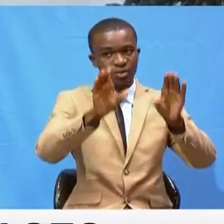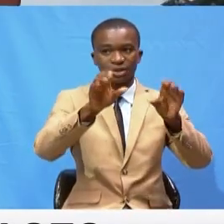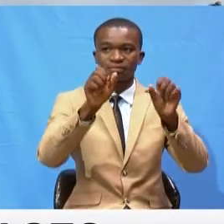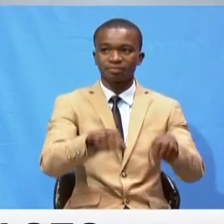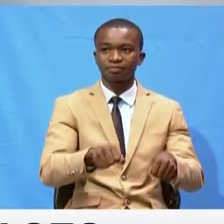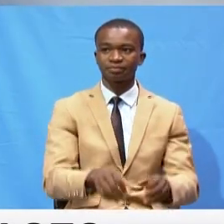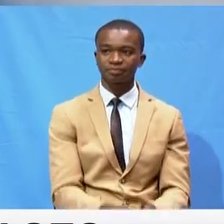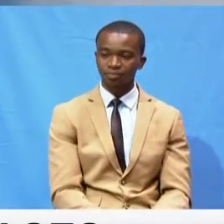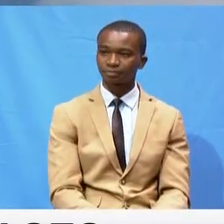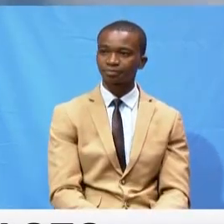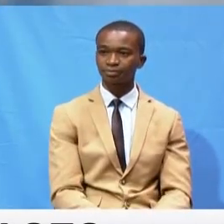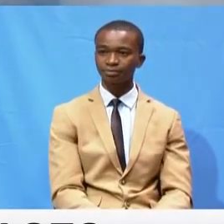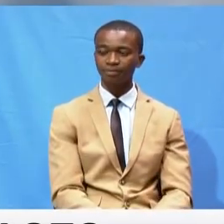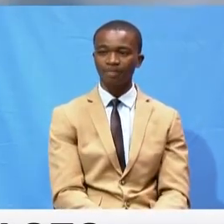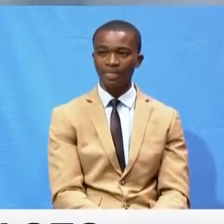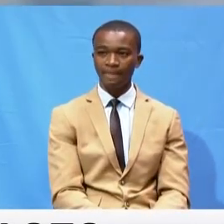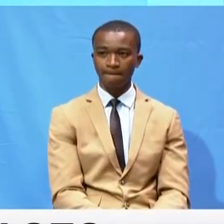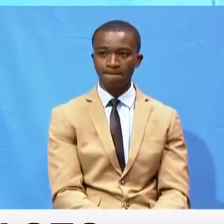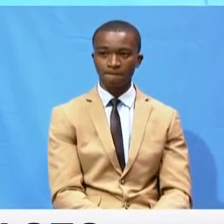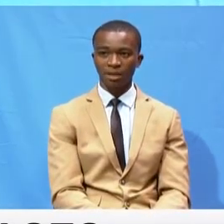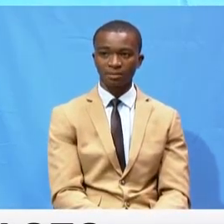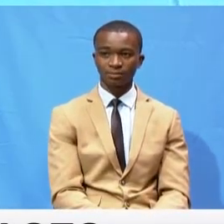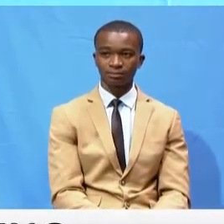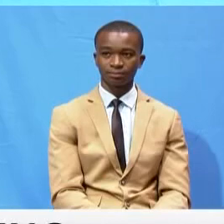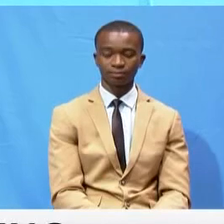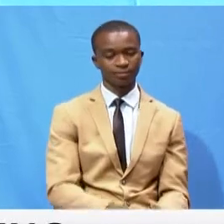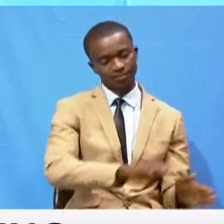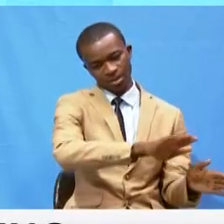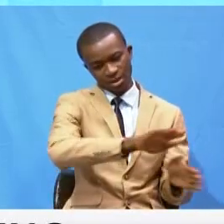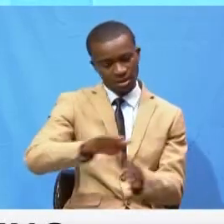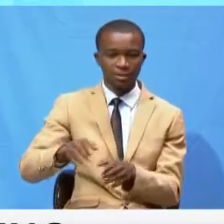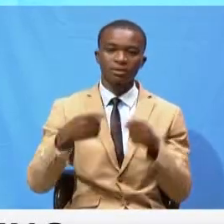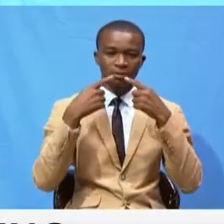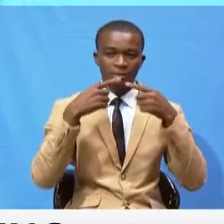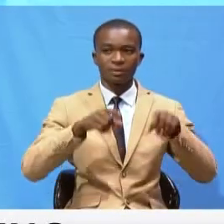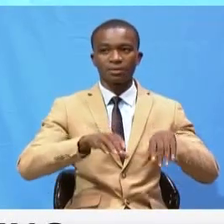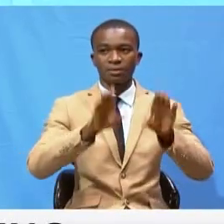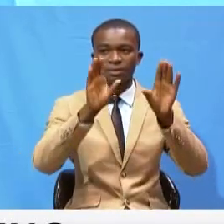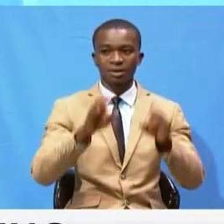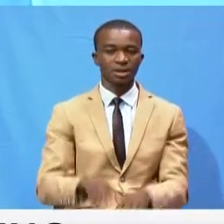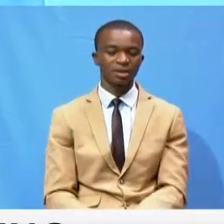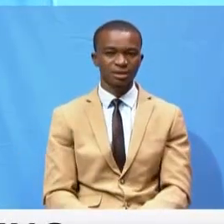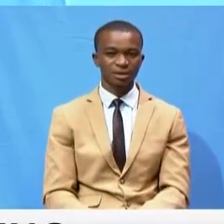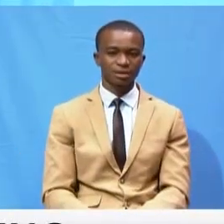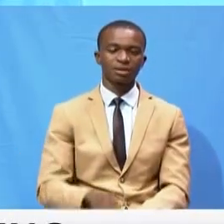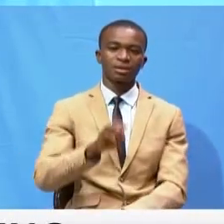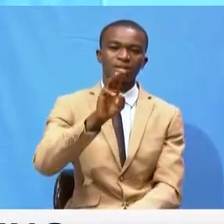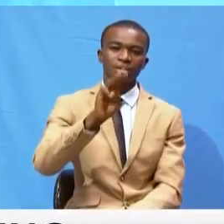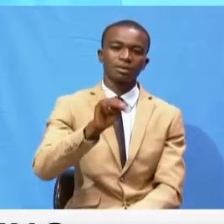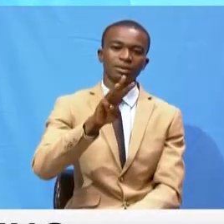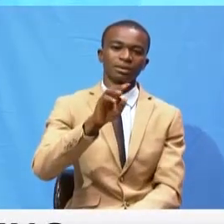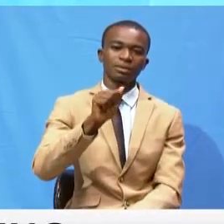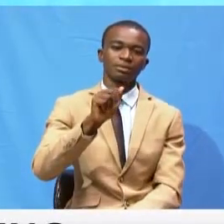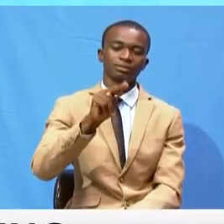Helen Walia for Zanis in Kasama, Northern Province. We continue with the news. Police in Mwansawombwe District